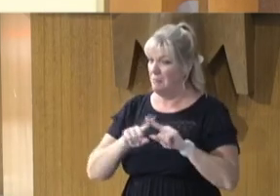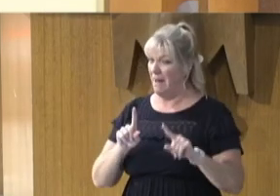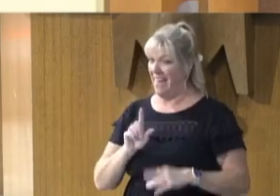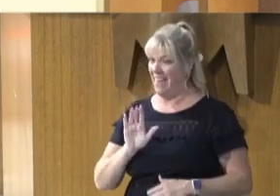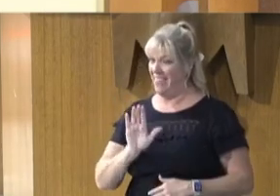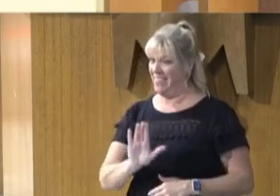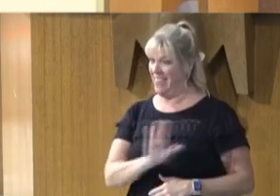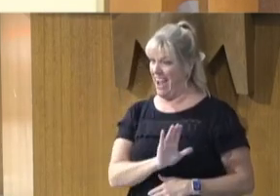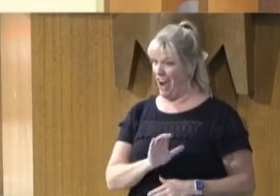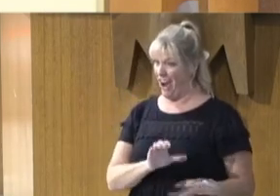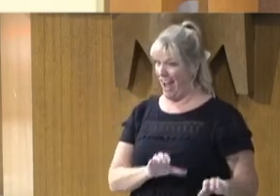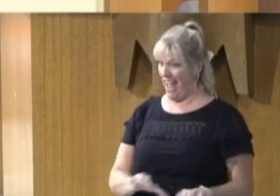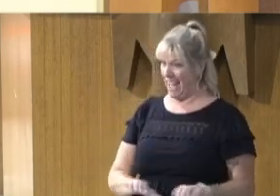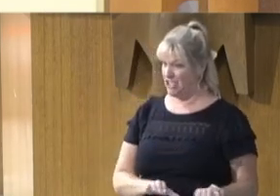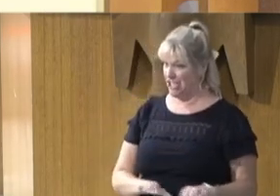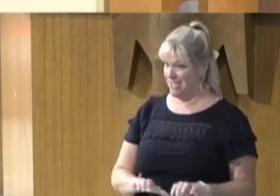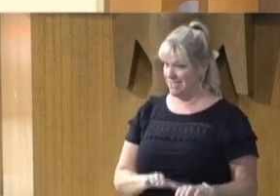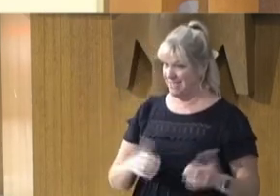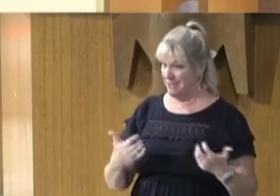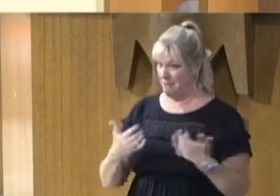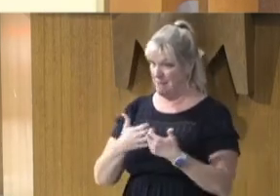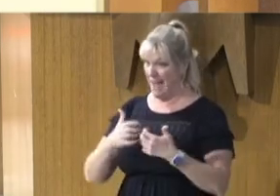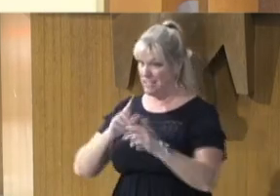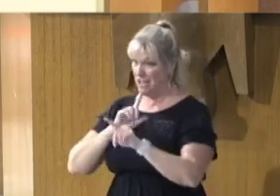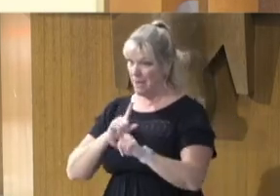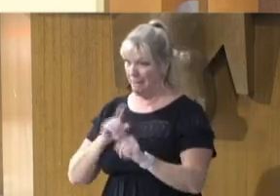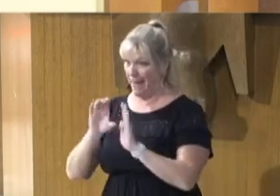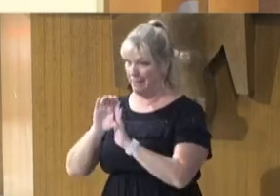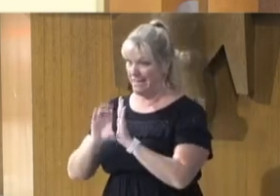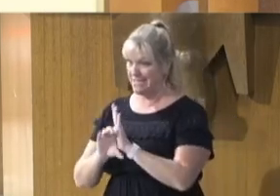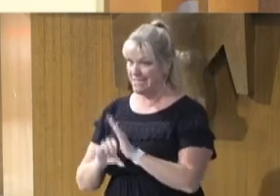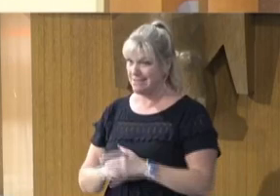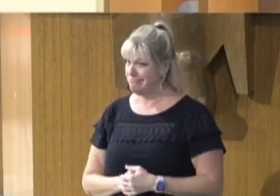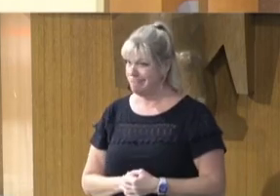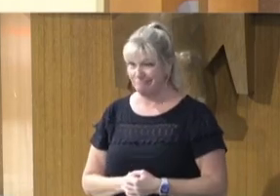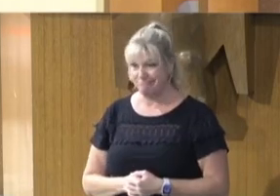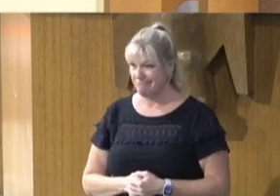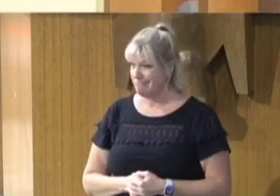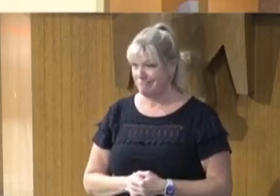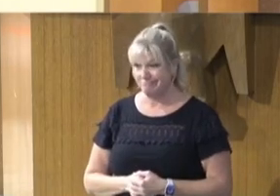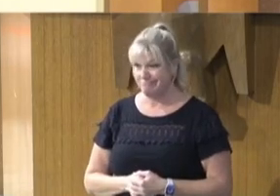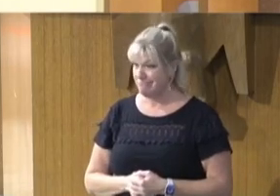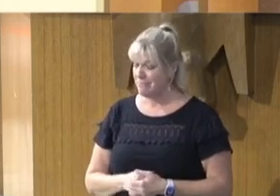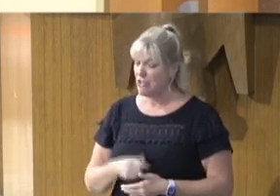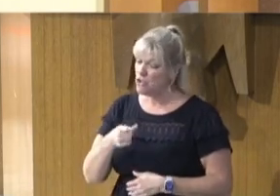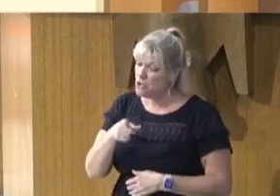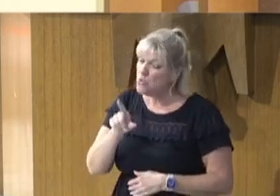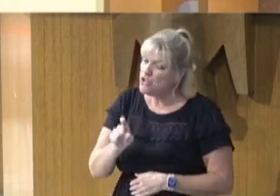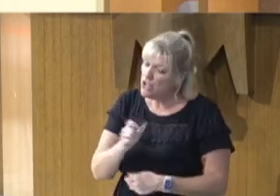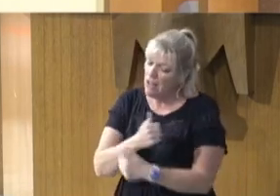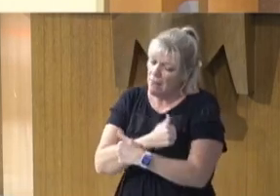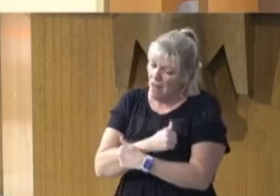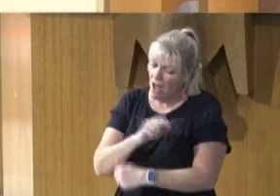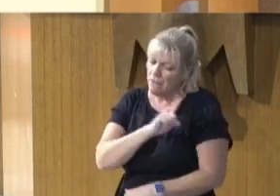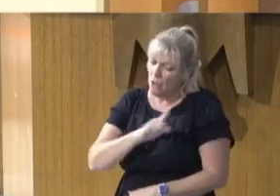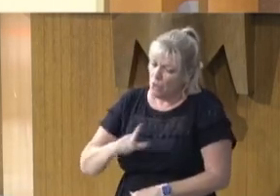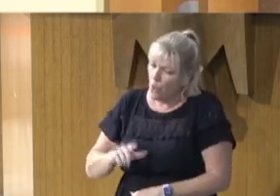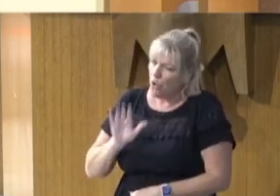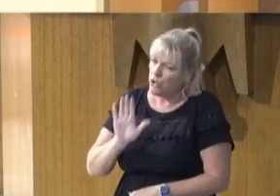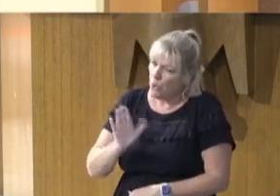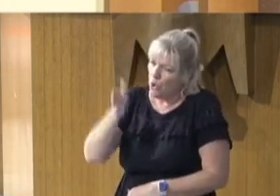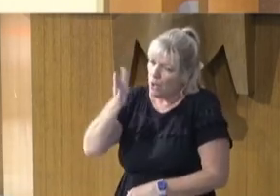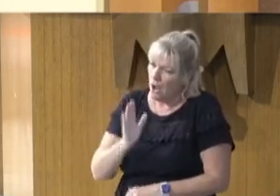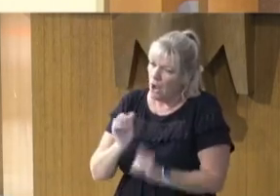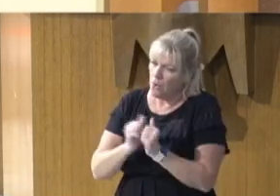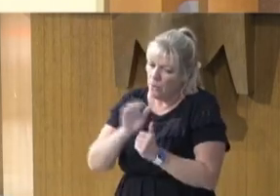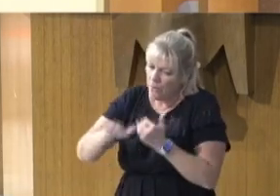did not line up with the commandment they were supposed to hold sacred. You shall love the Lord your God with all